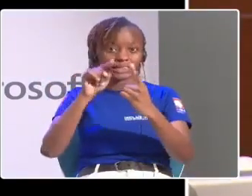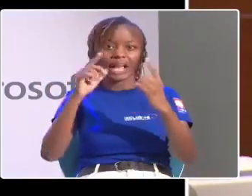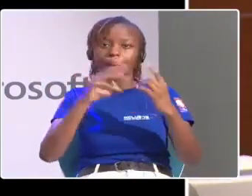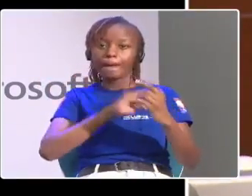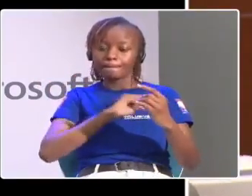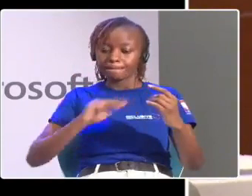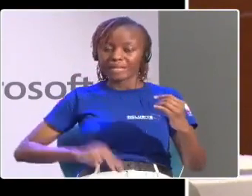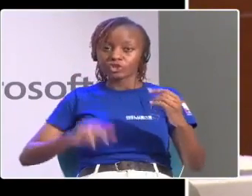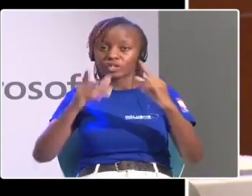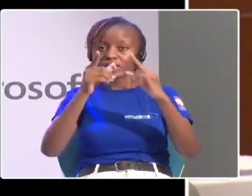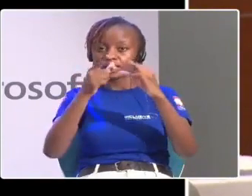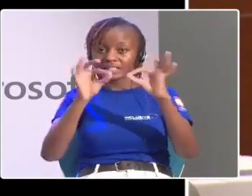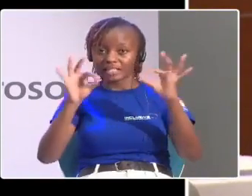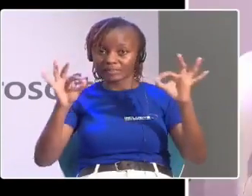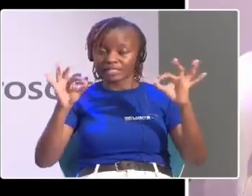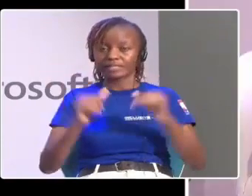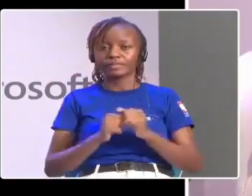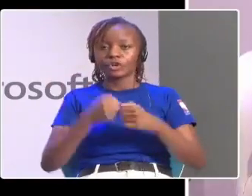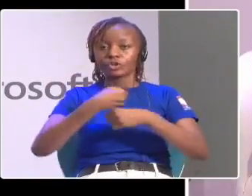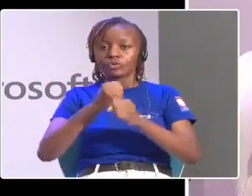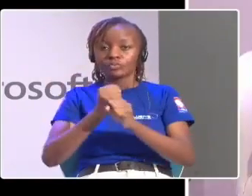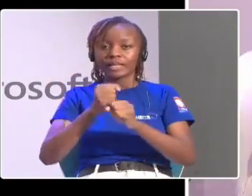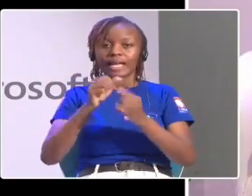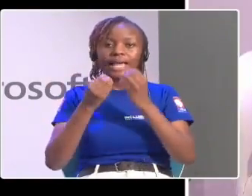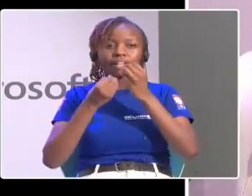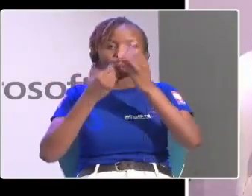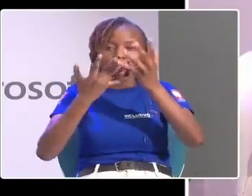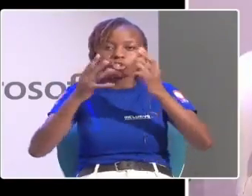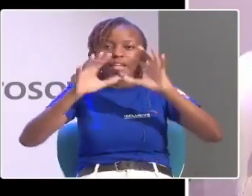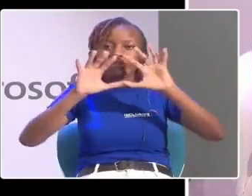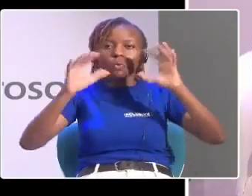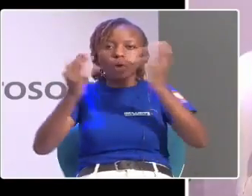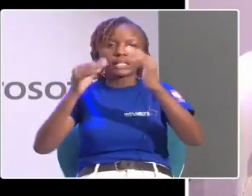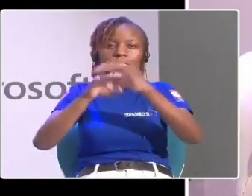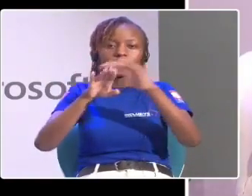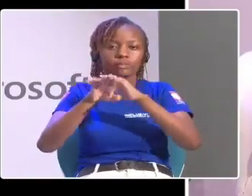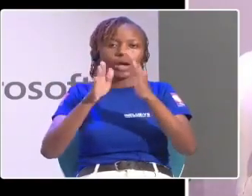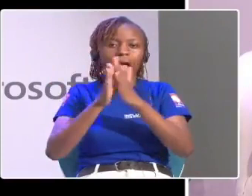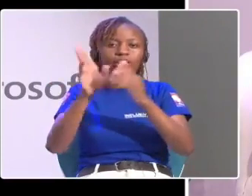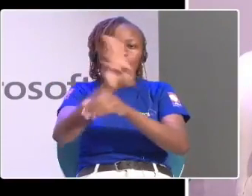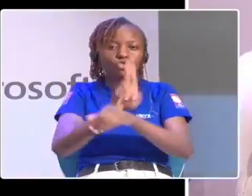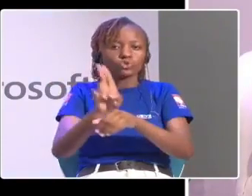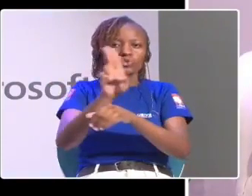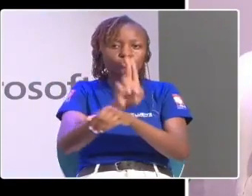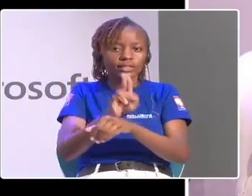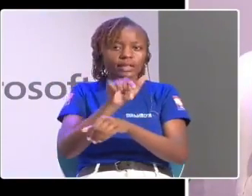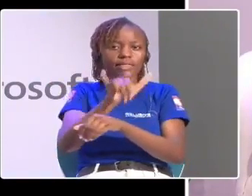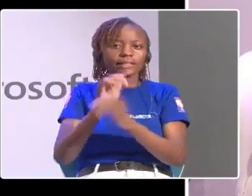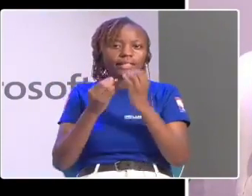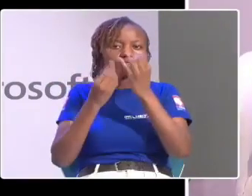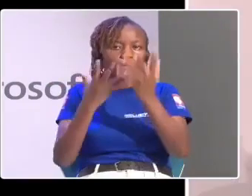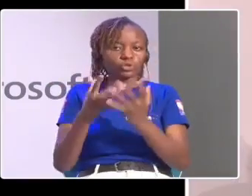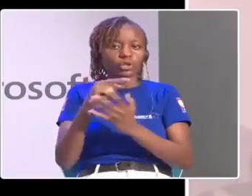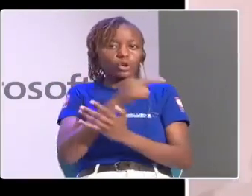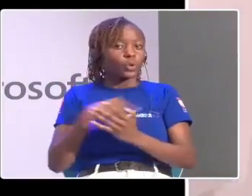universally making information universally accessible and usable, and it's a big world. And we